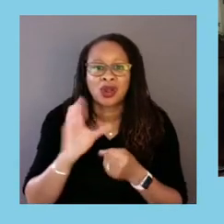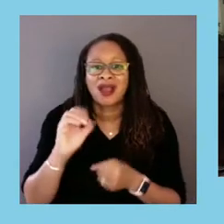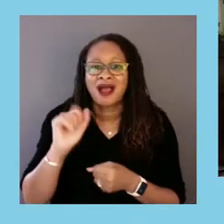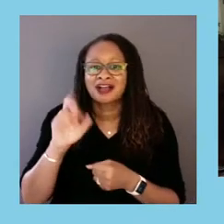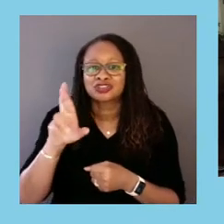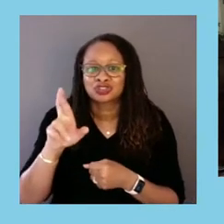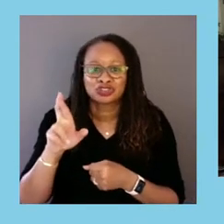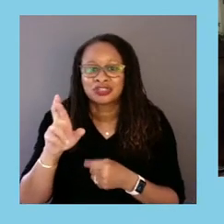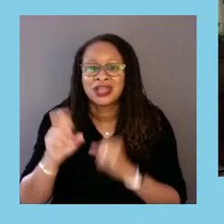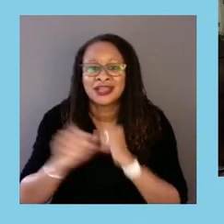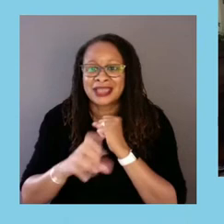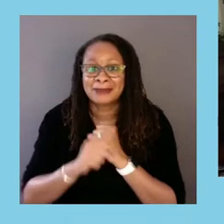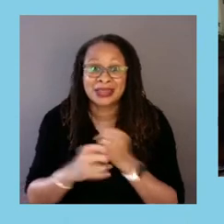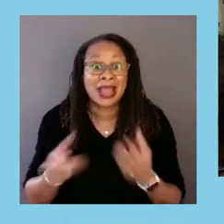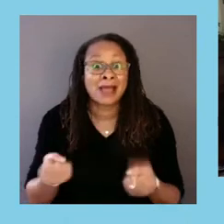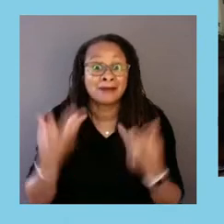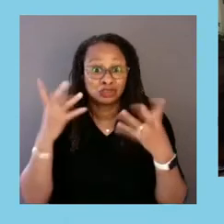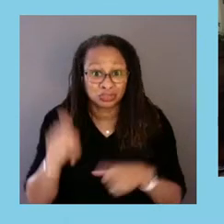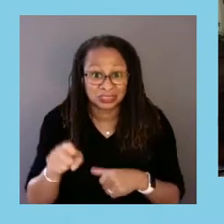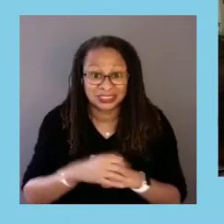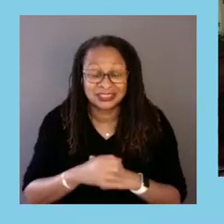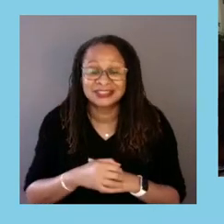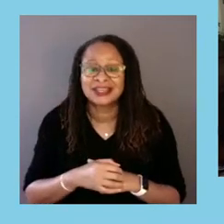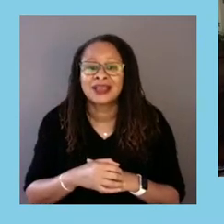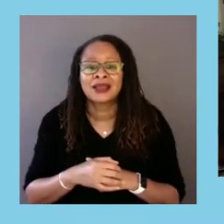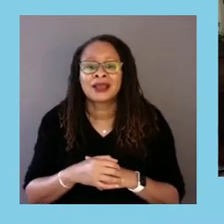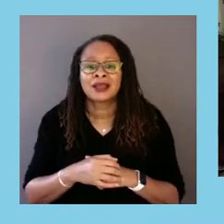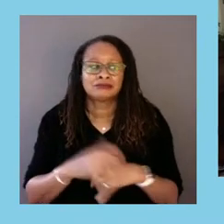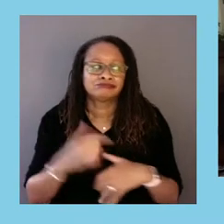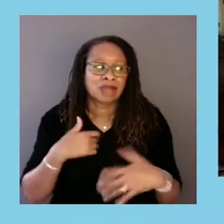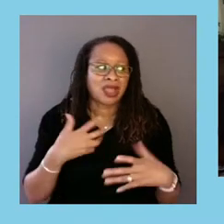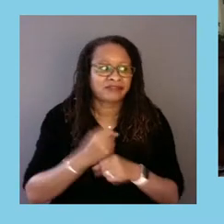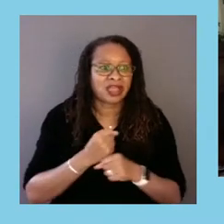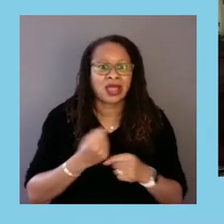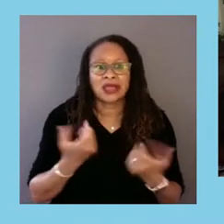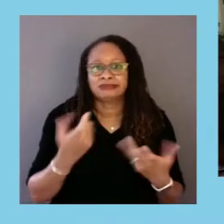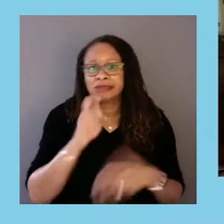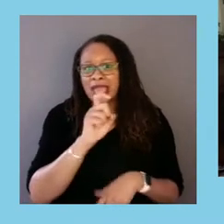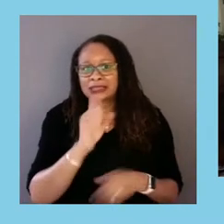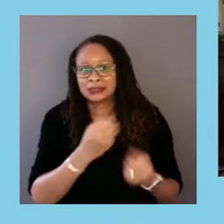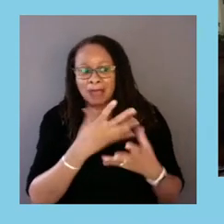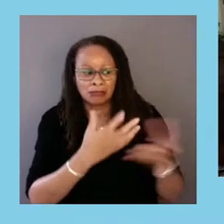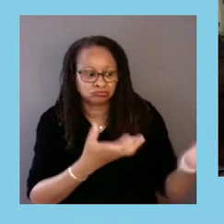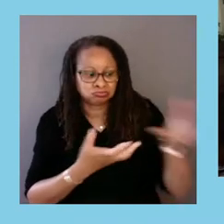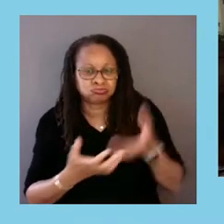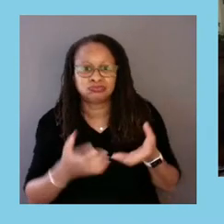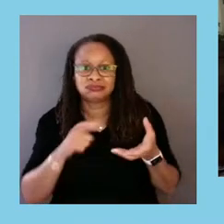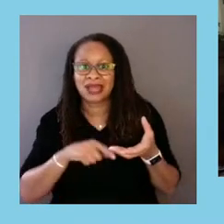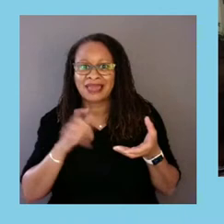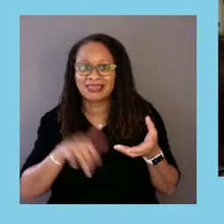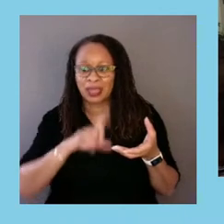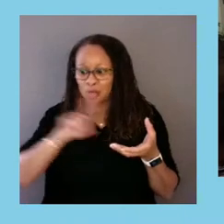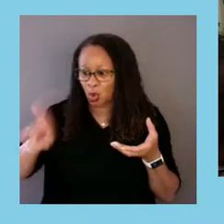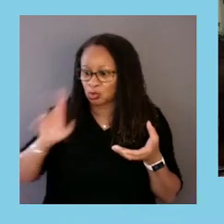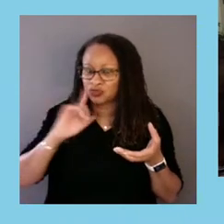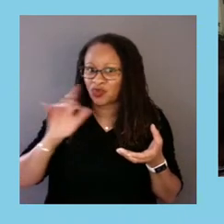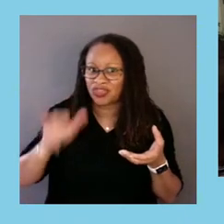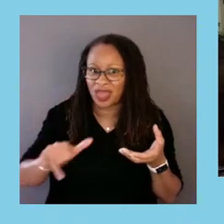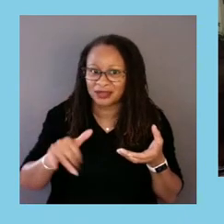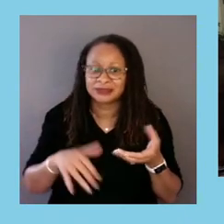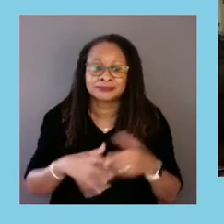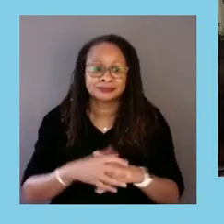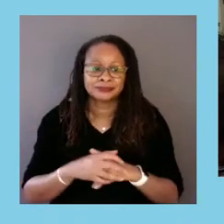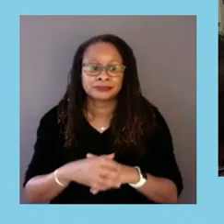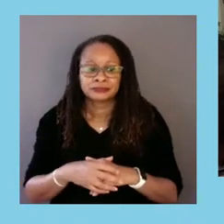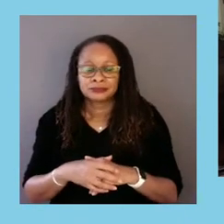need? And then I hear these certain, they're like, okay, I've got, you know, X amount from so-and-so. And then that's what it goes for solely. So it's